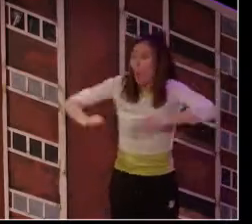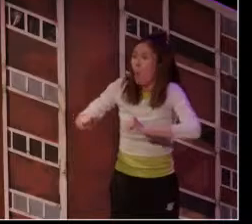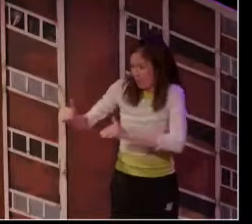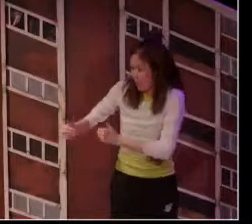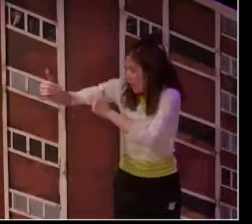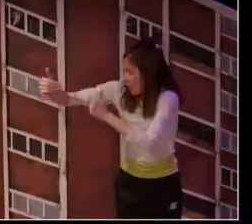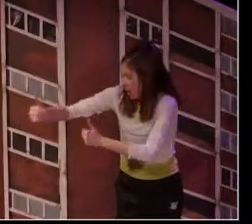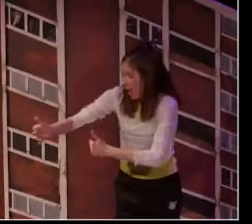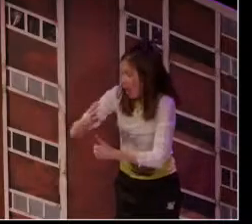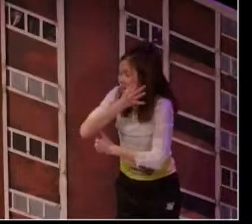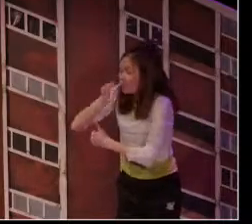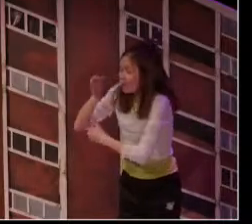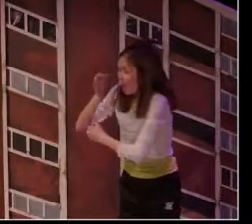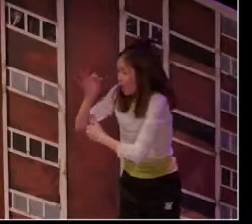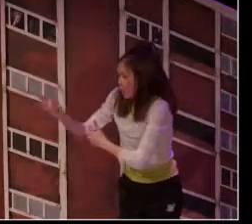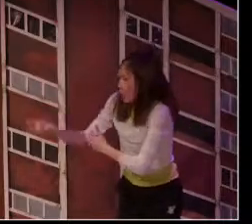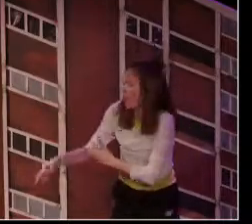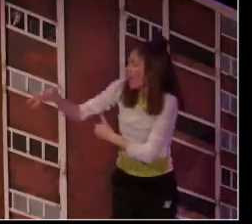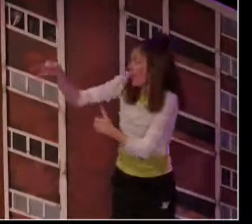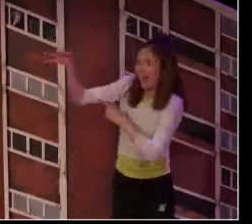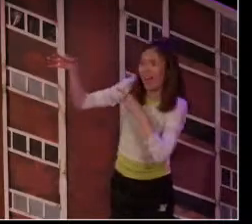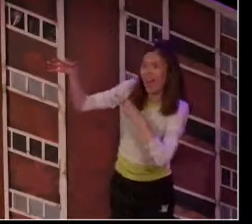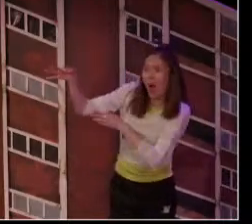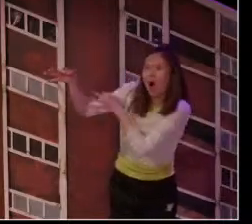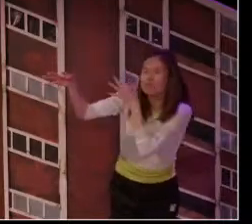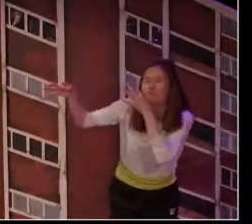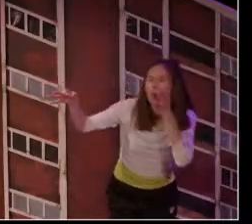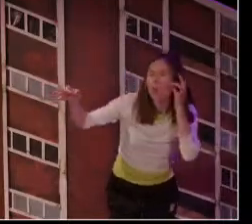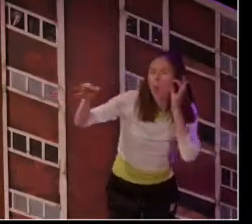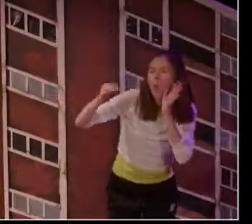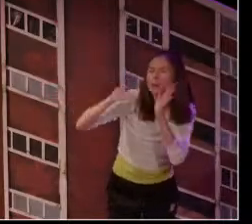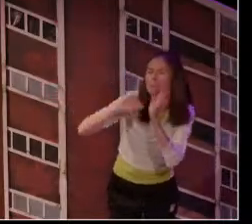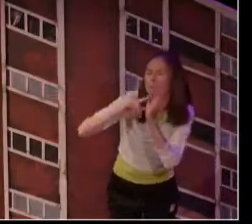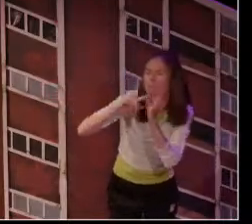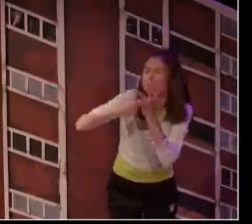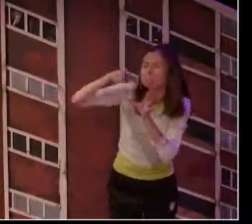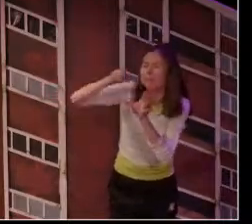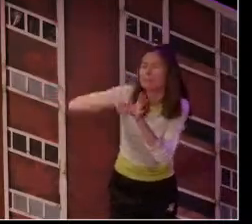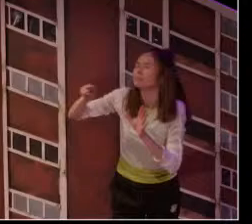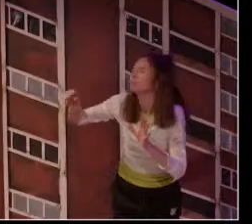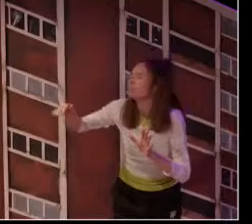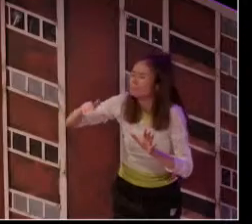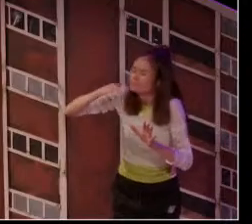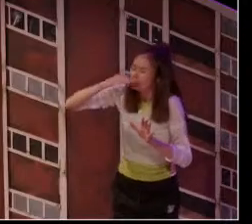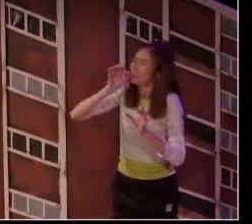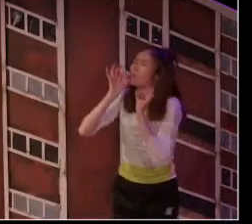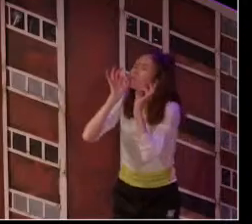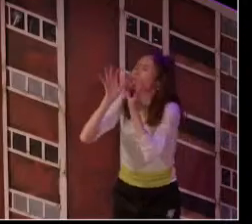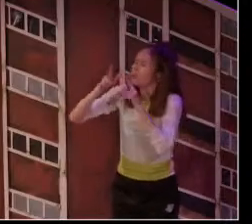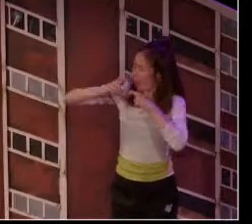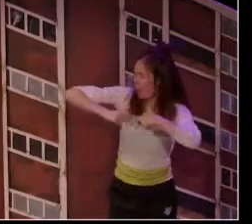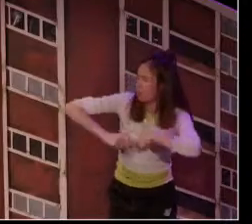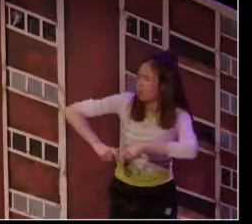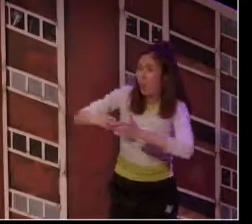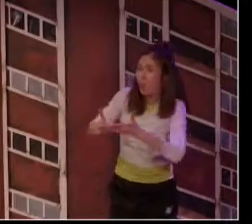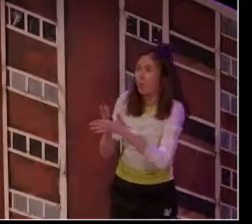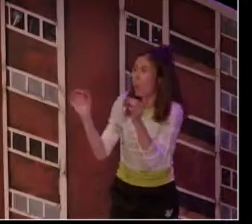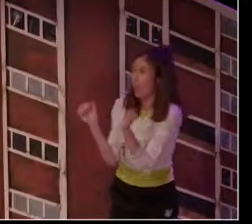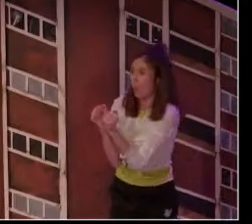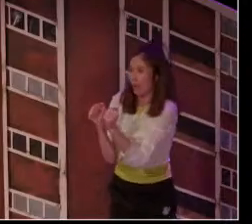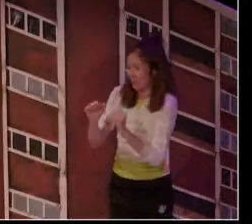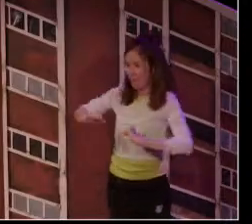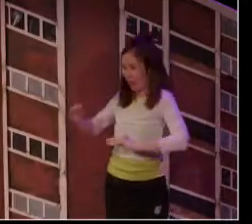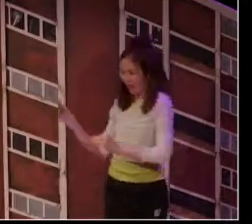rue. These keep their beauty and their scent all winter long. May grace and remembrance shine upon you both,